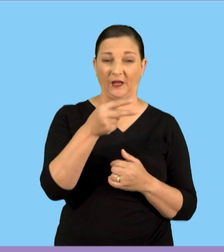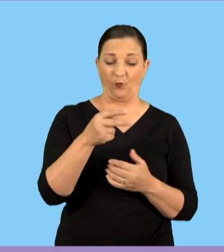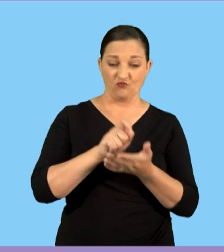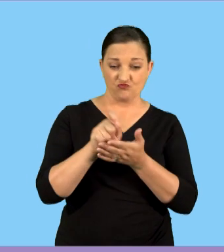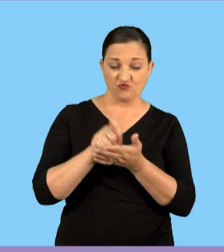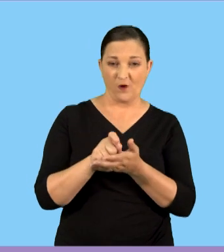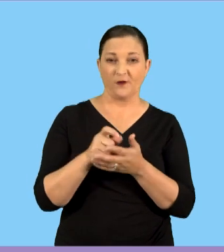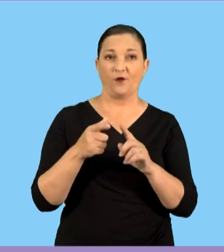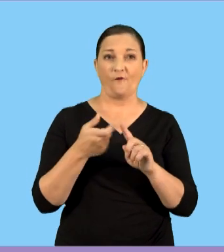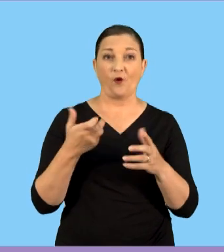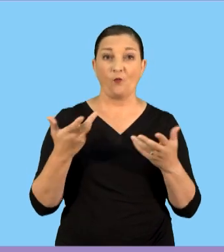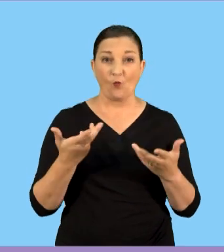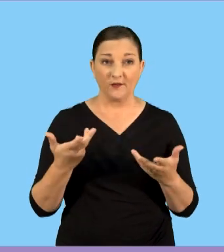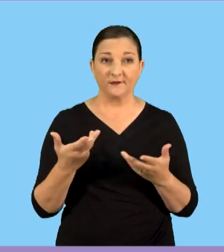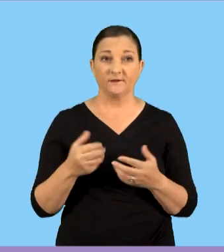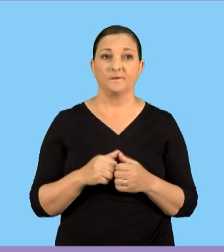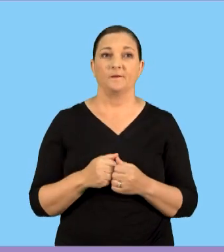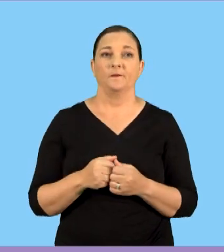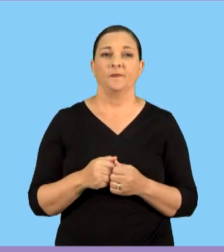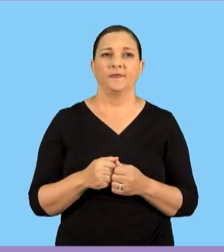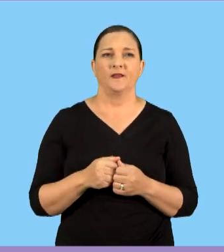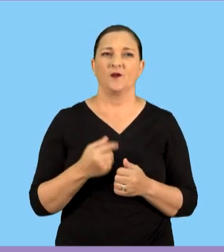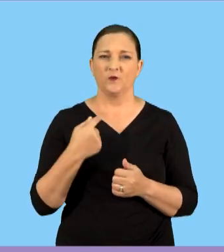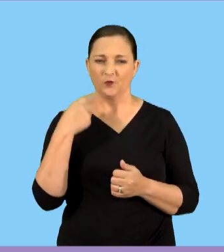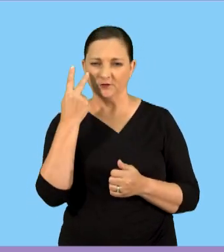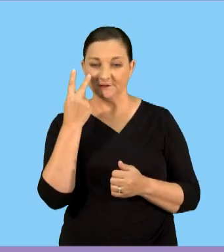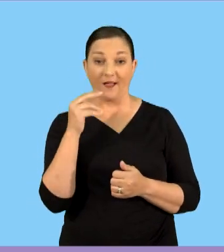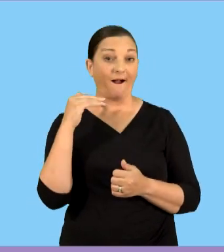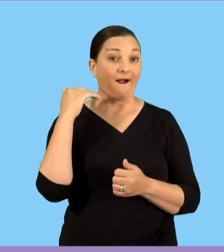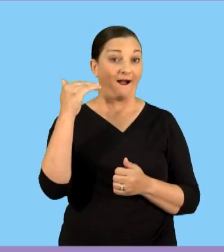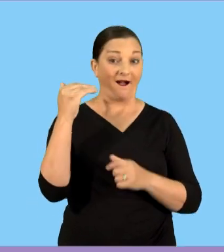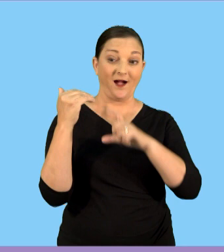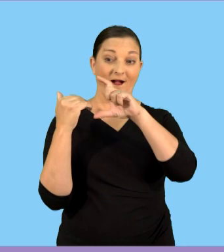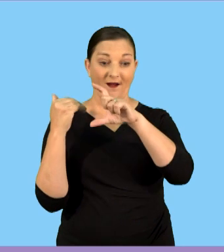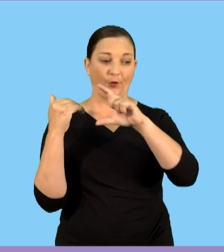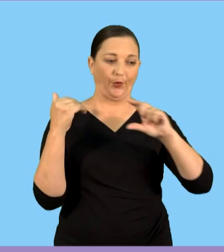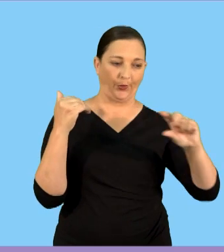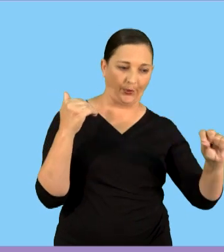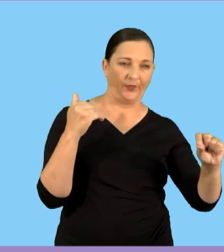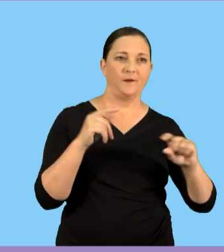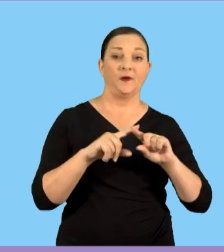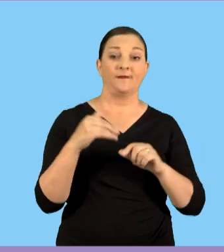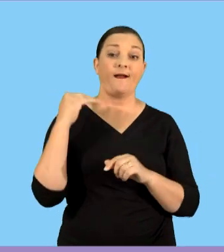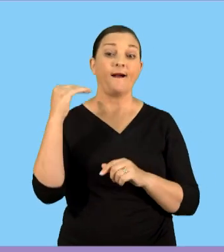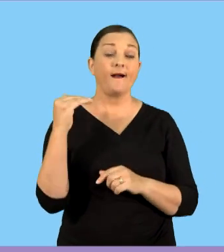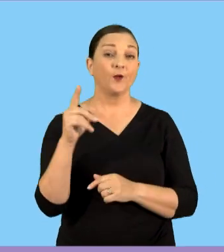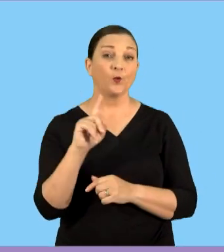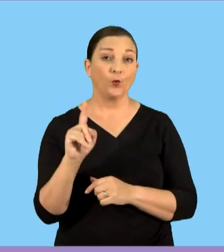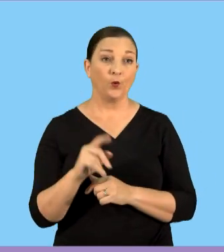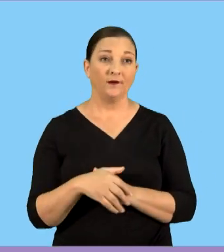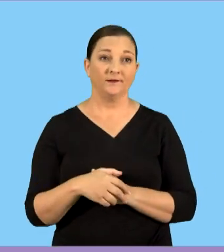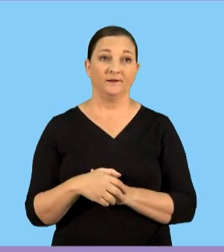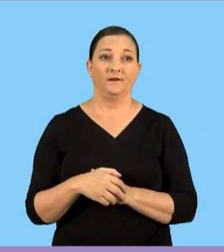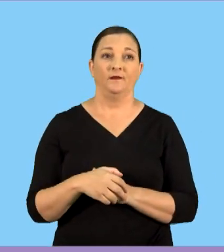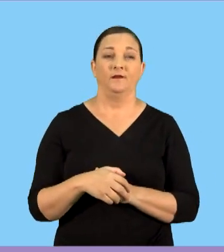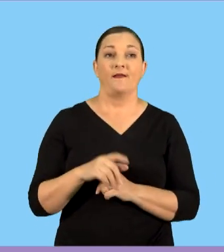to rewrite this properly, then I would start with the variable that has the highest exponent. And in this case, the